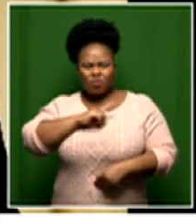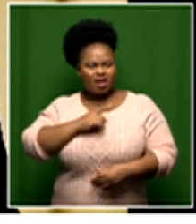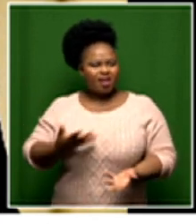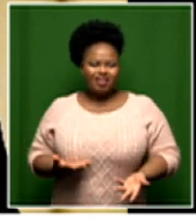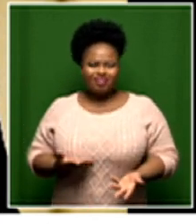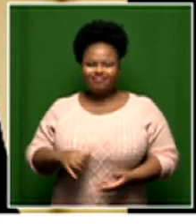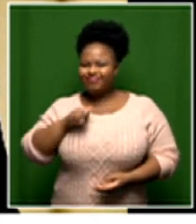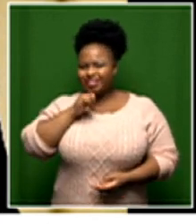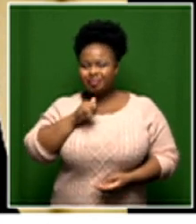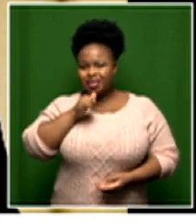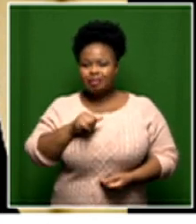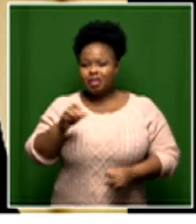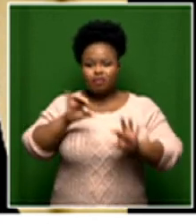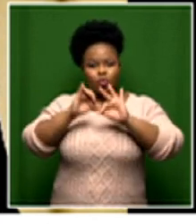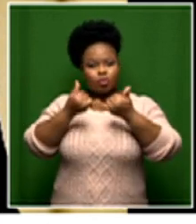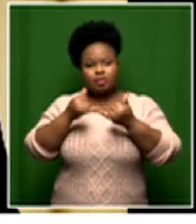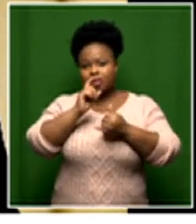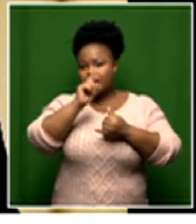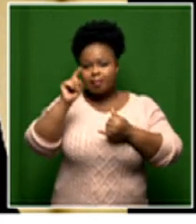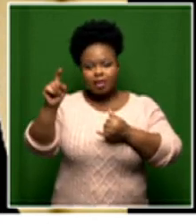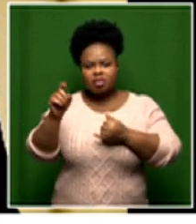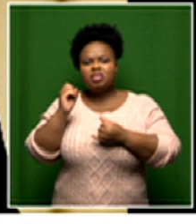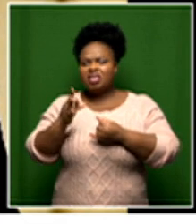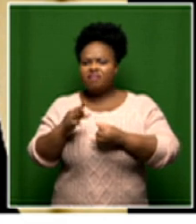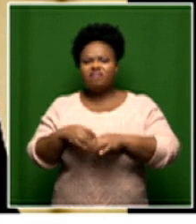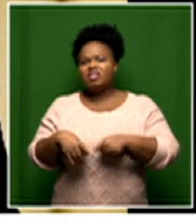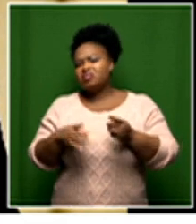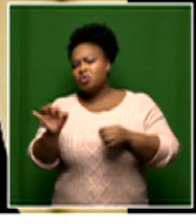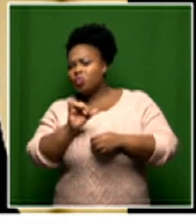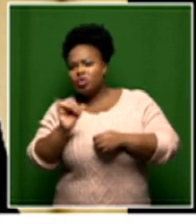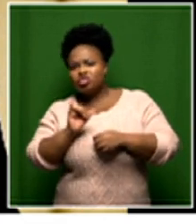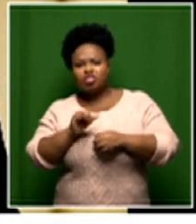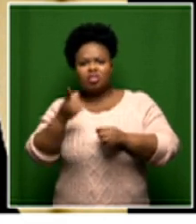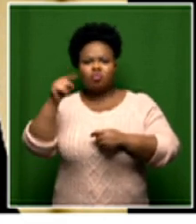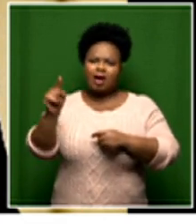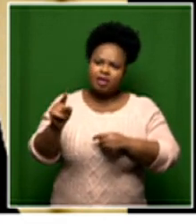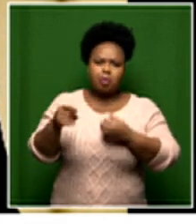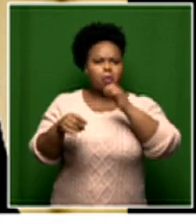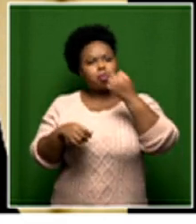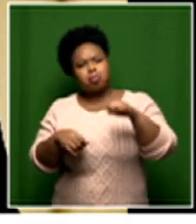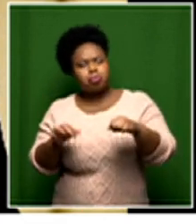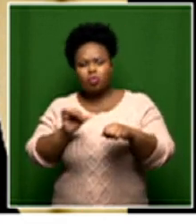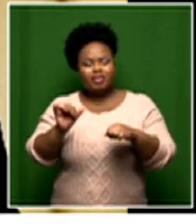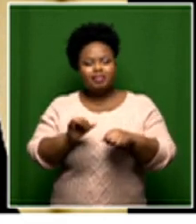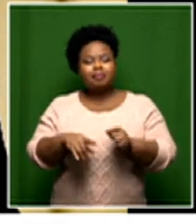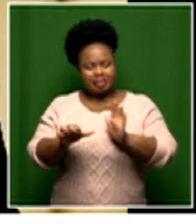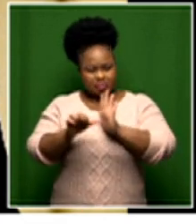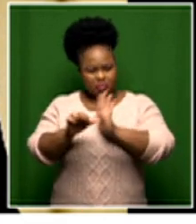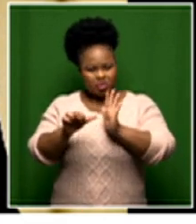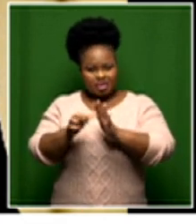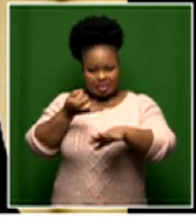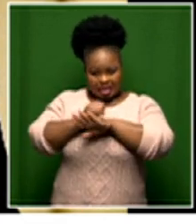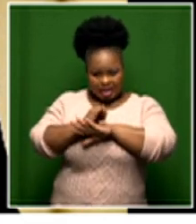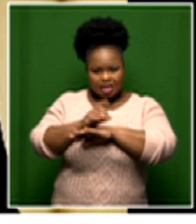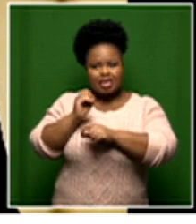whether the companies have got the right vaccine or not. It's whether they've got it early. That's really the issue